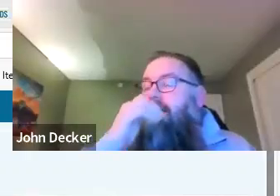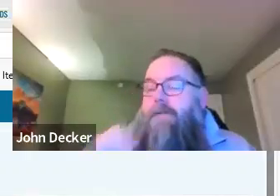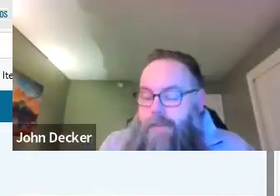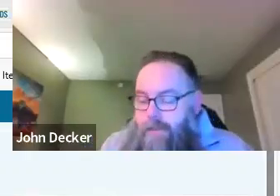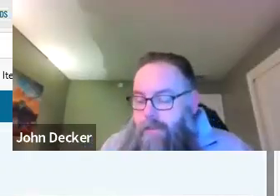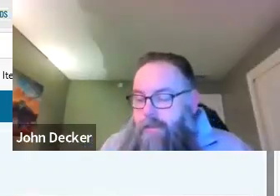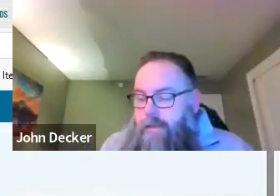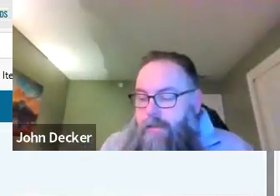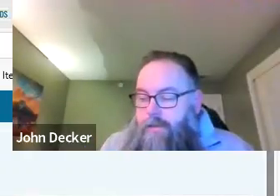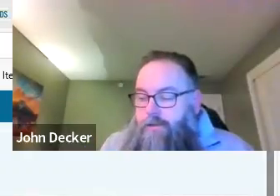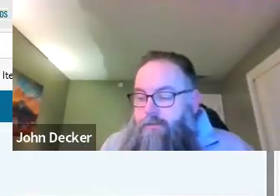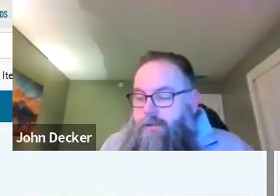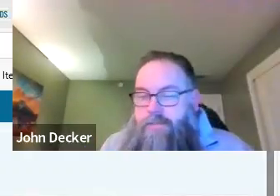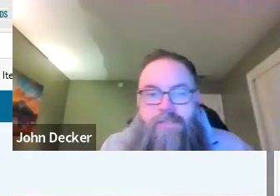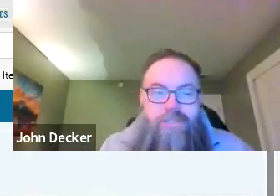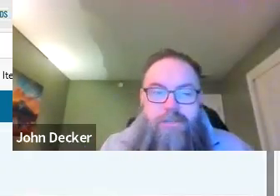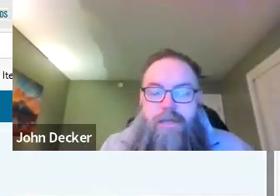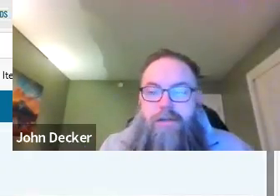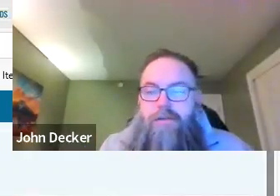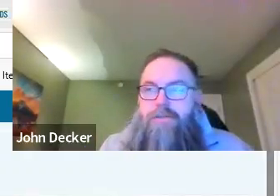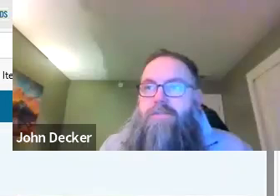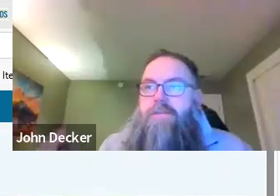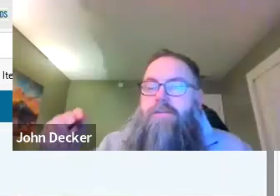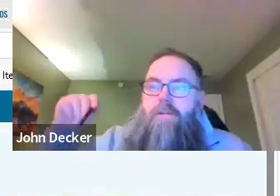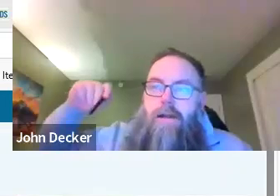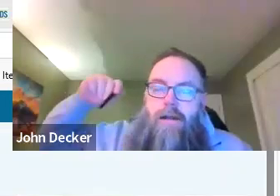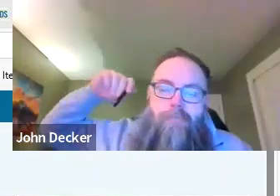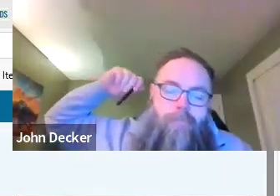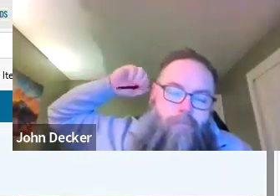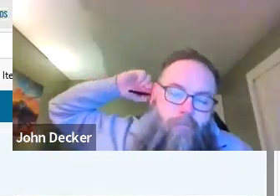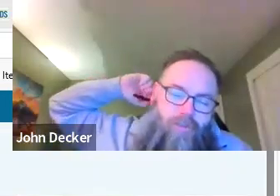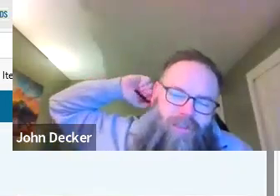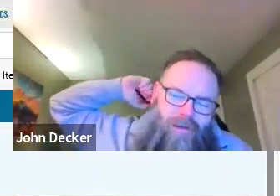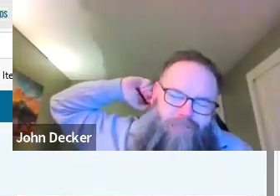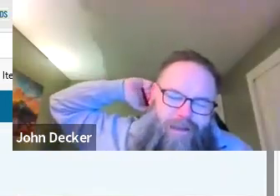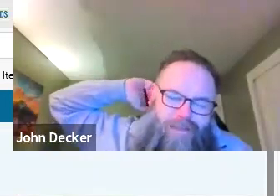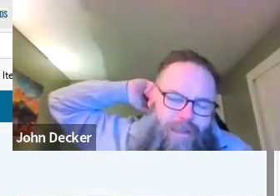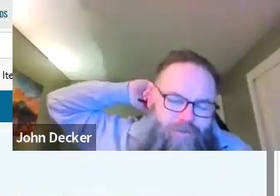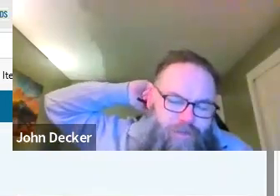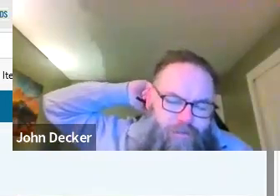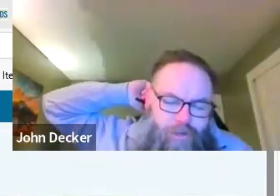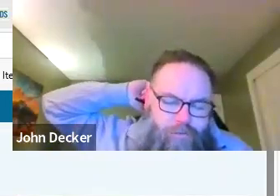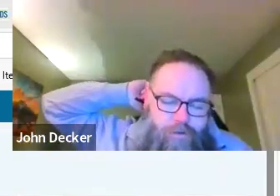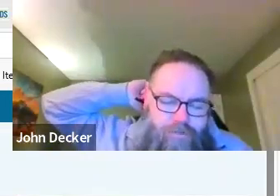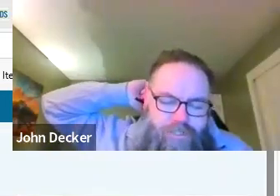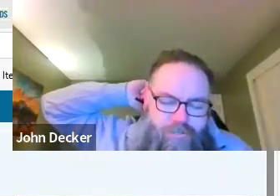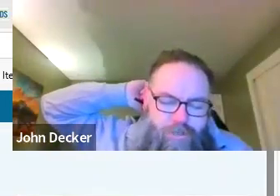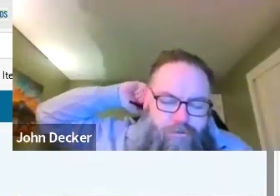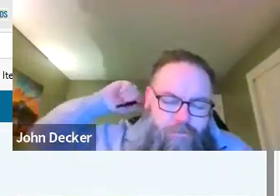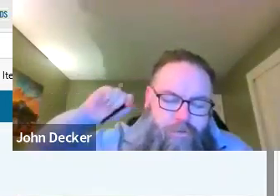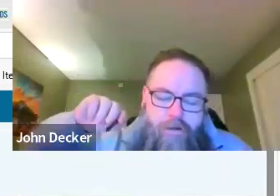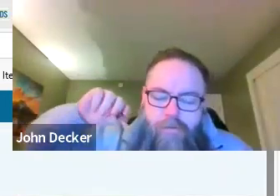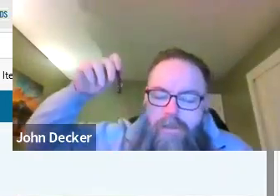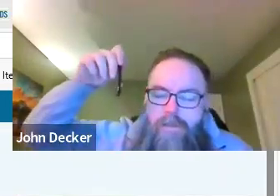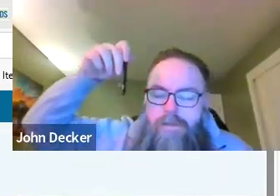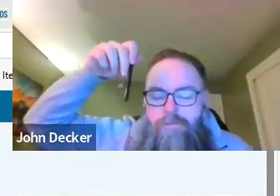So when we have the new vendorization that occurs, within about a month after we do a new vendorization